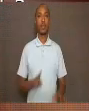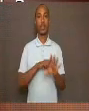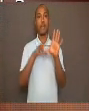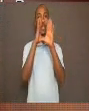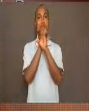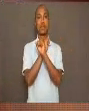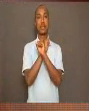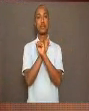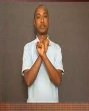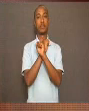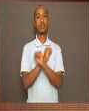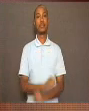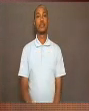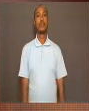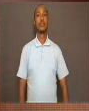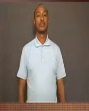Time's up!